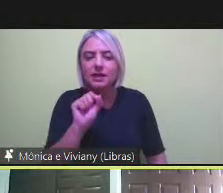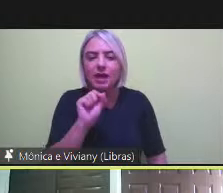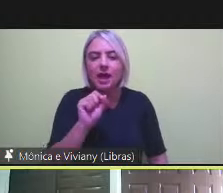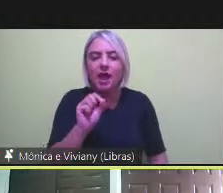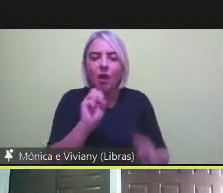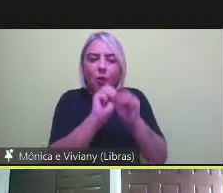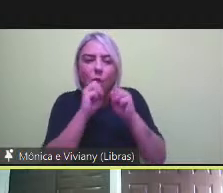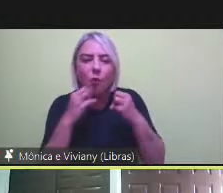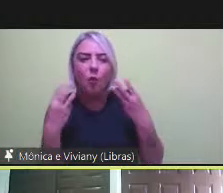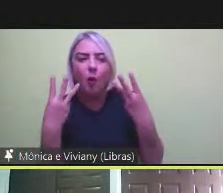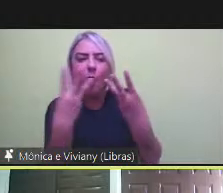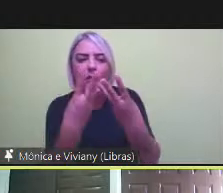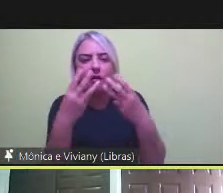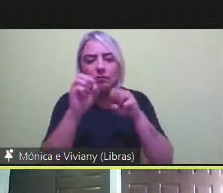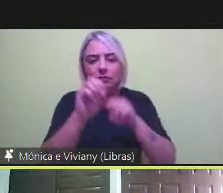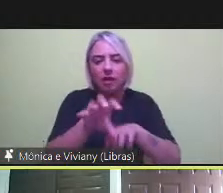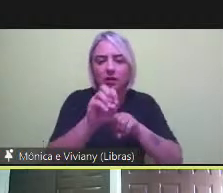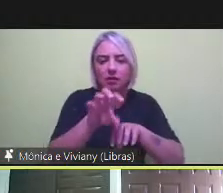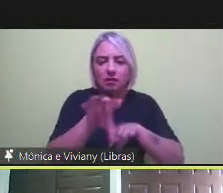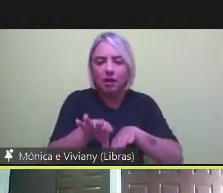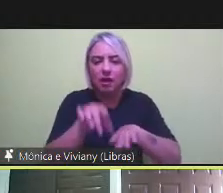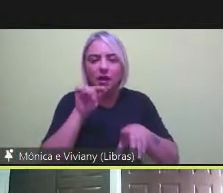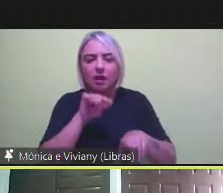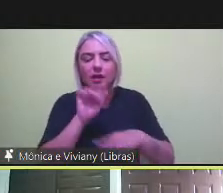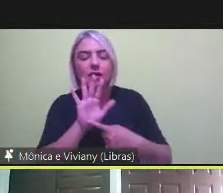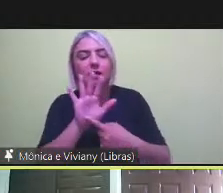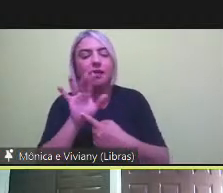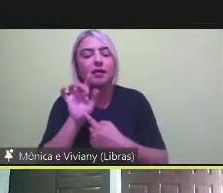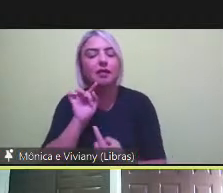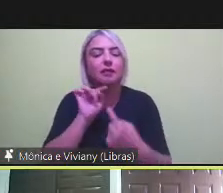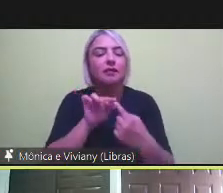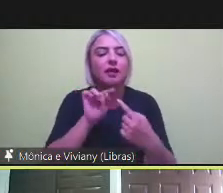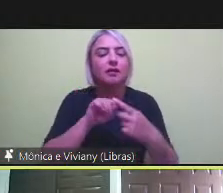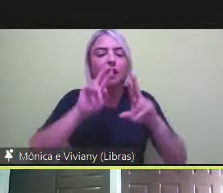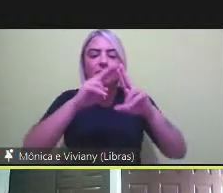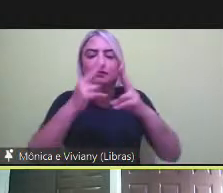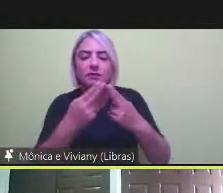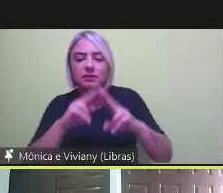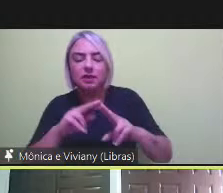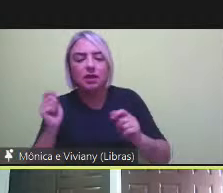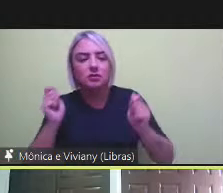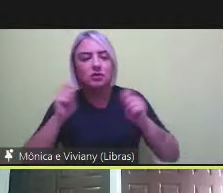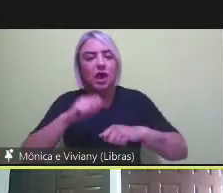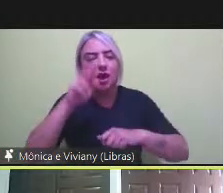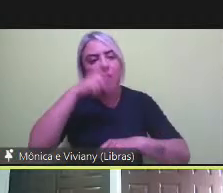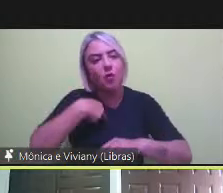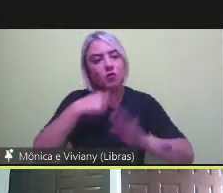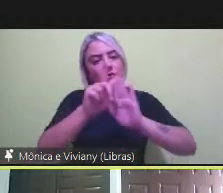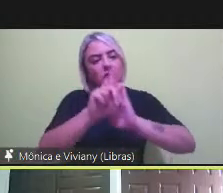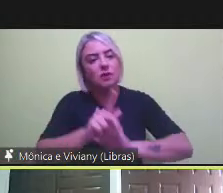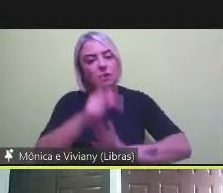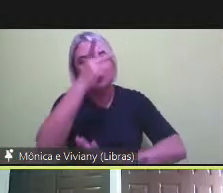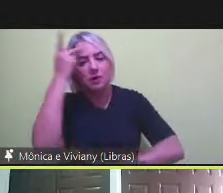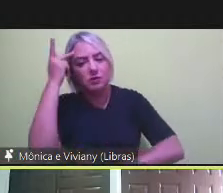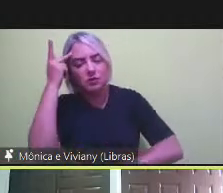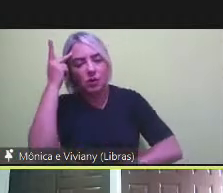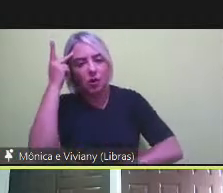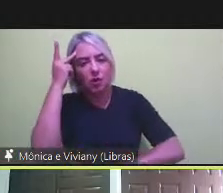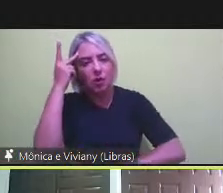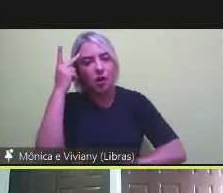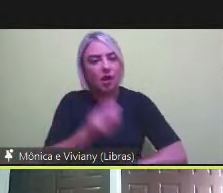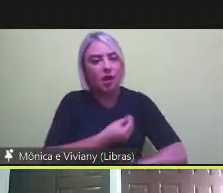to provide self-management skills for persons who are living with one or more